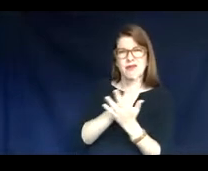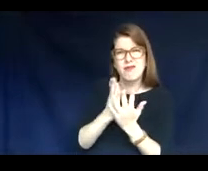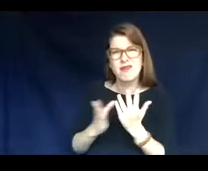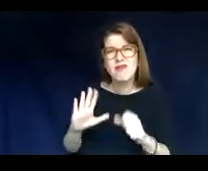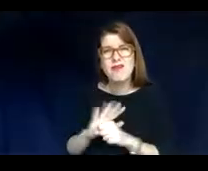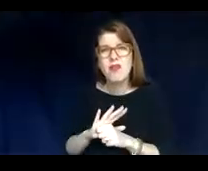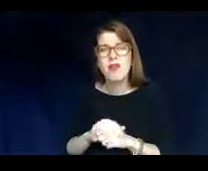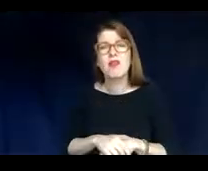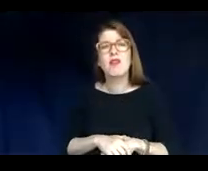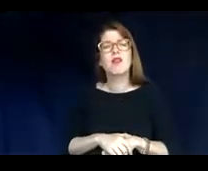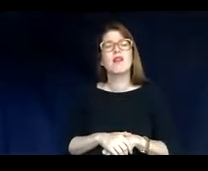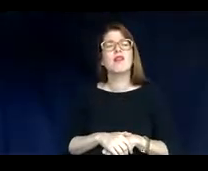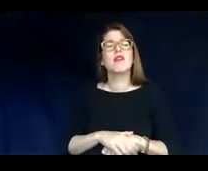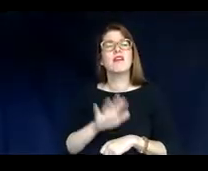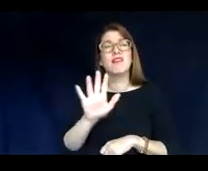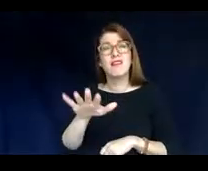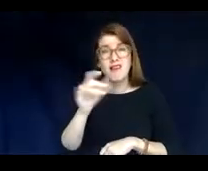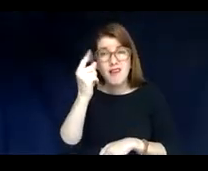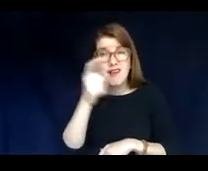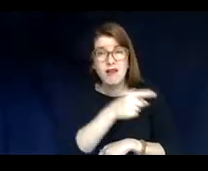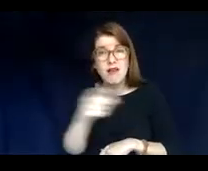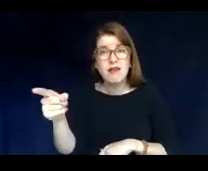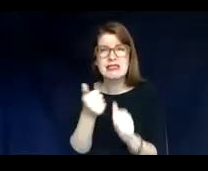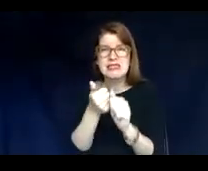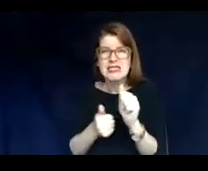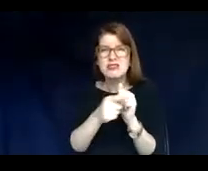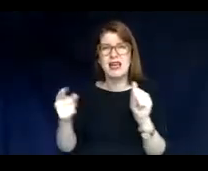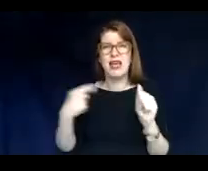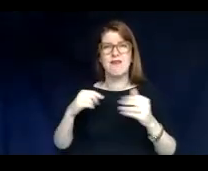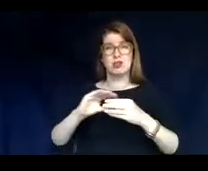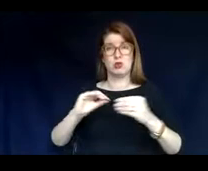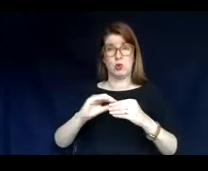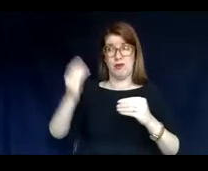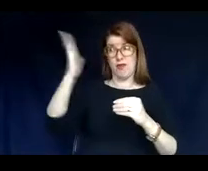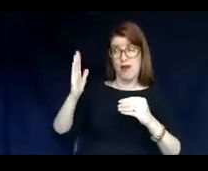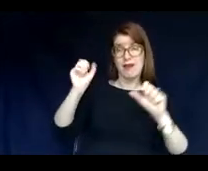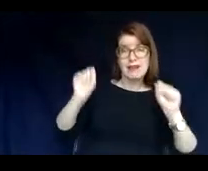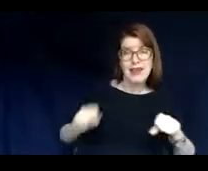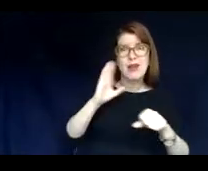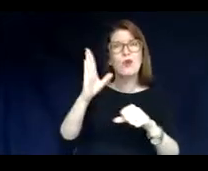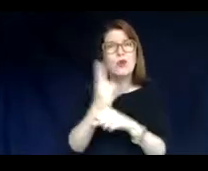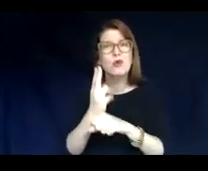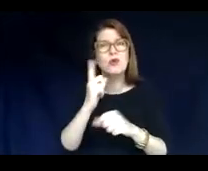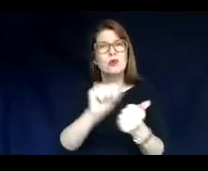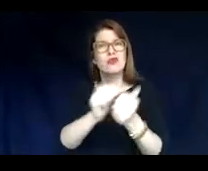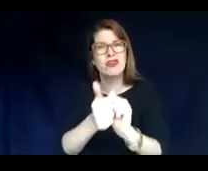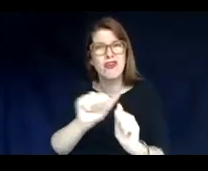What if I told you that each of you has a story that God can and will use to change others? Would you believe me?